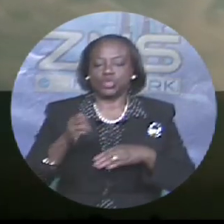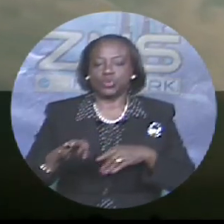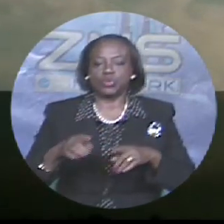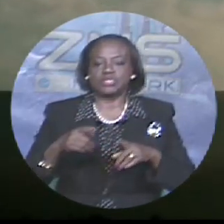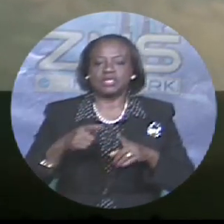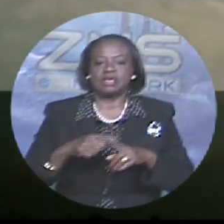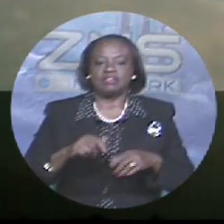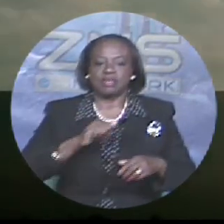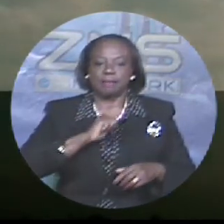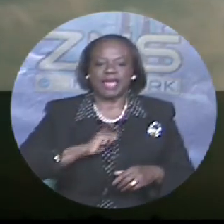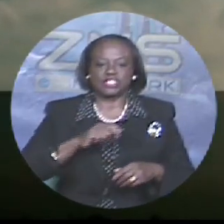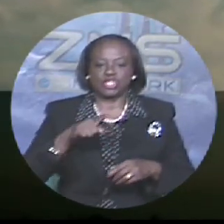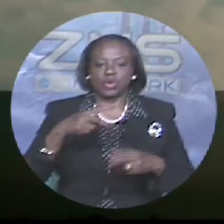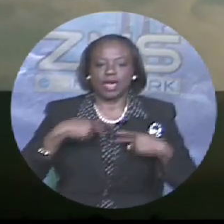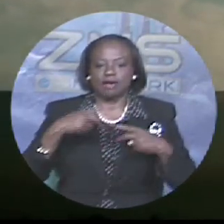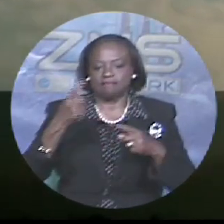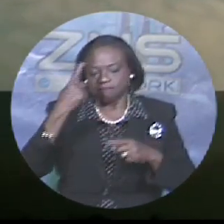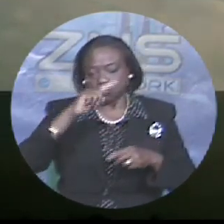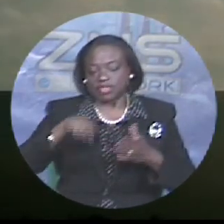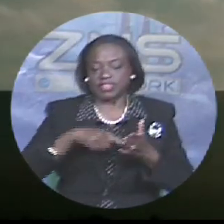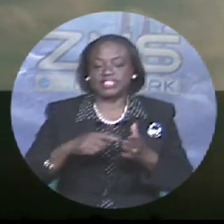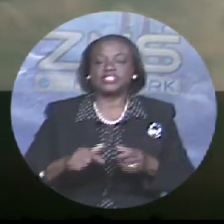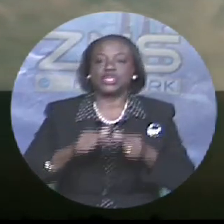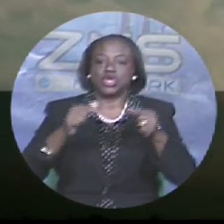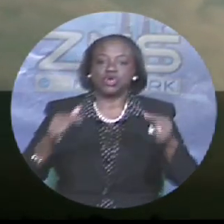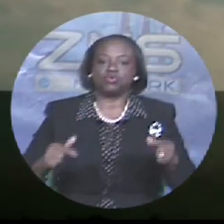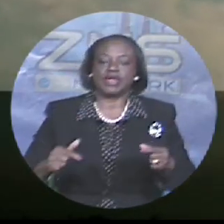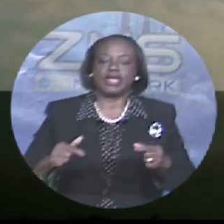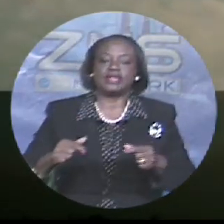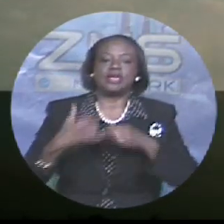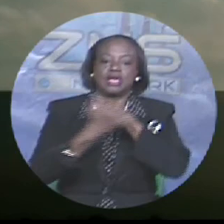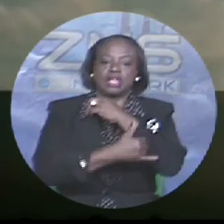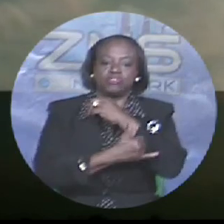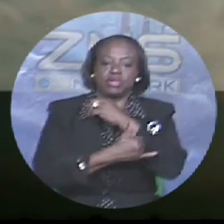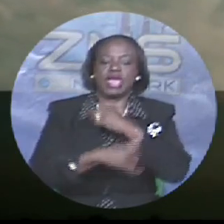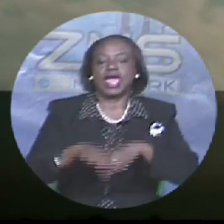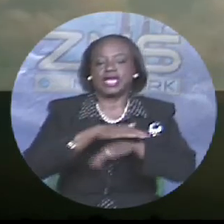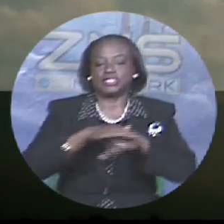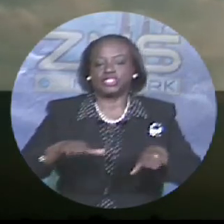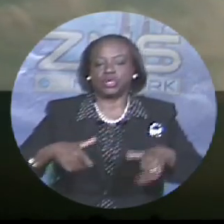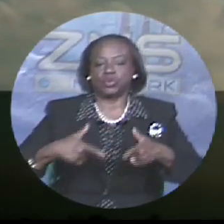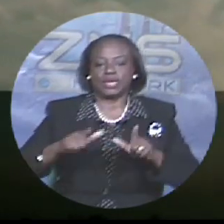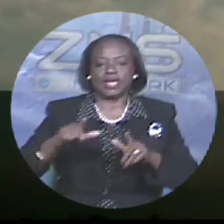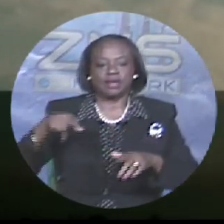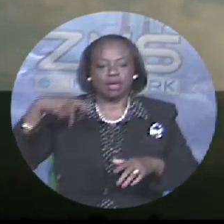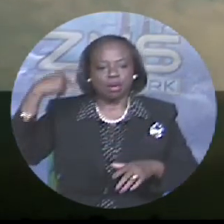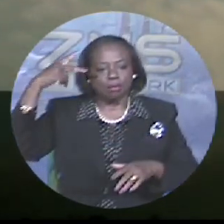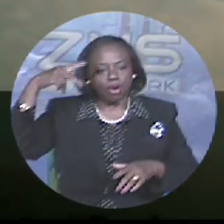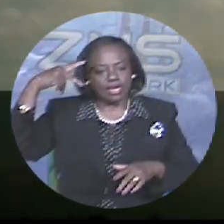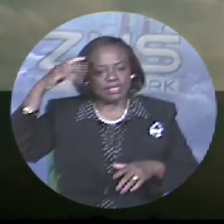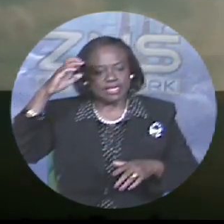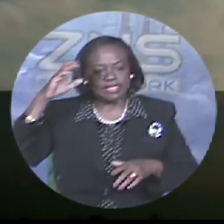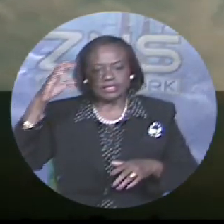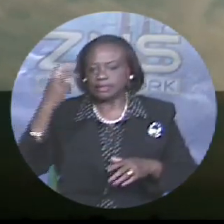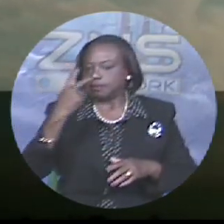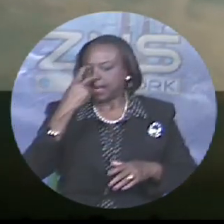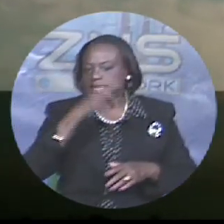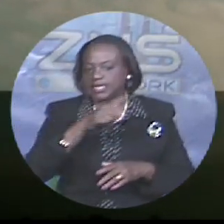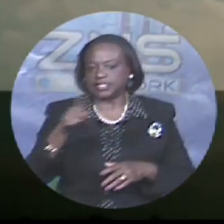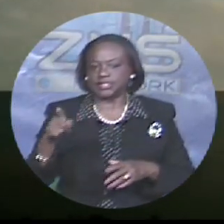this great country. And above all, don't let politics and those with a political agenda blind you.